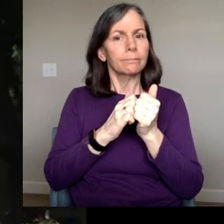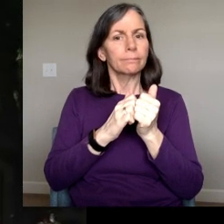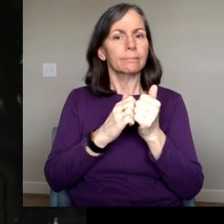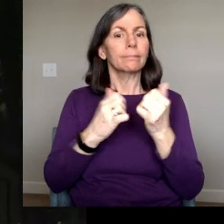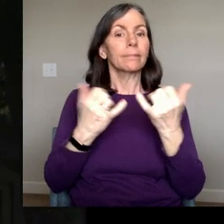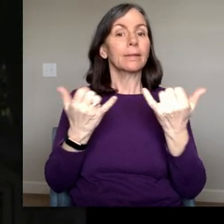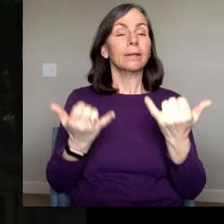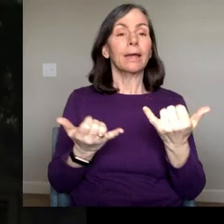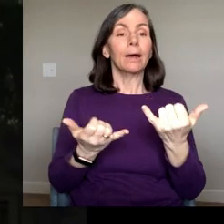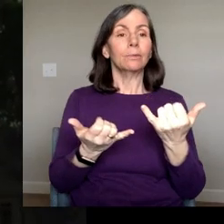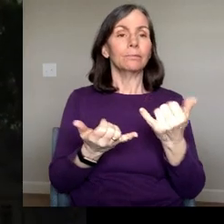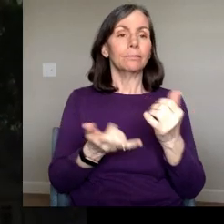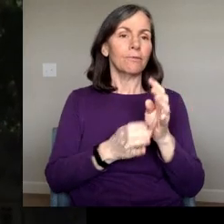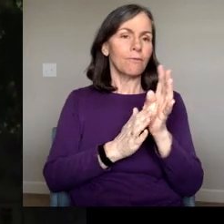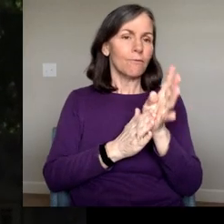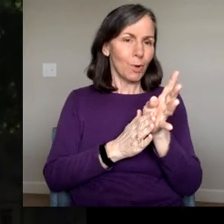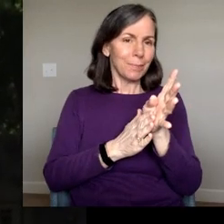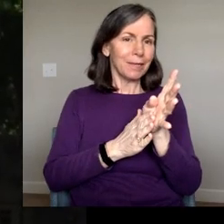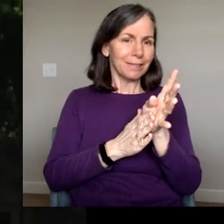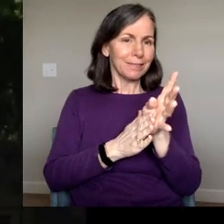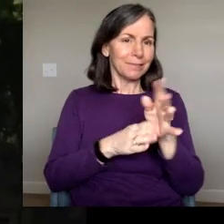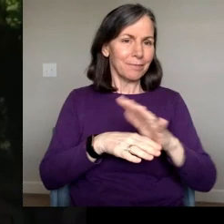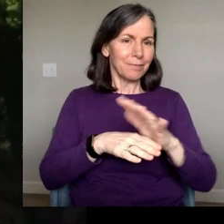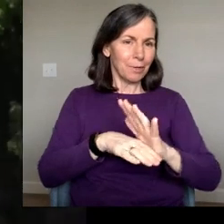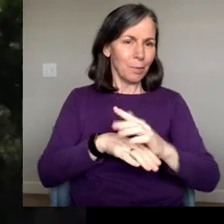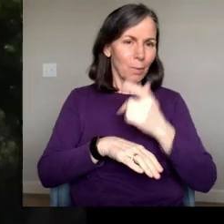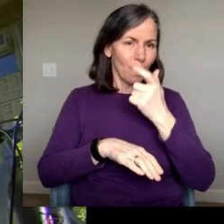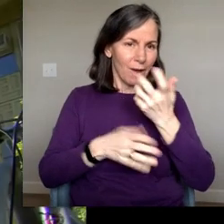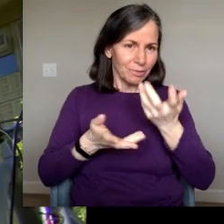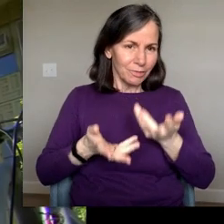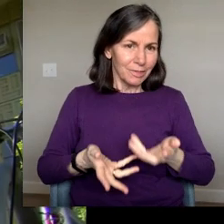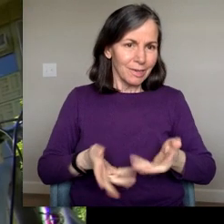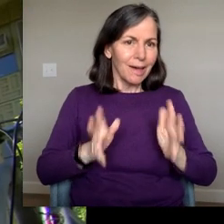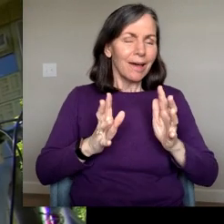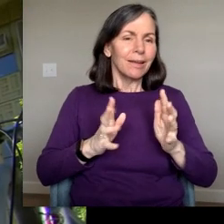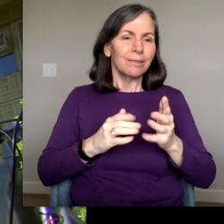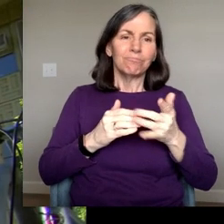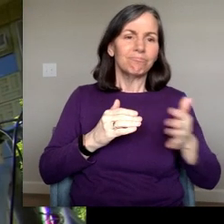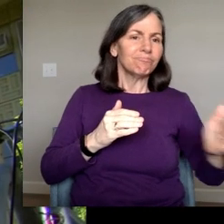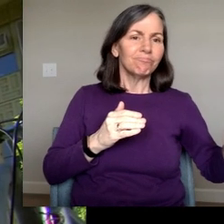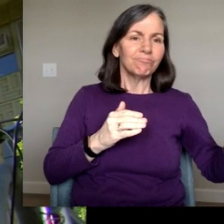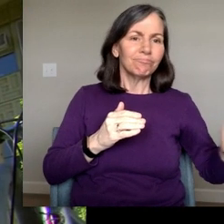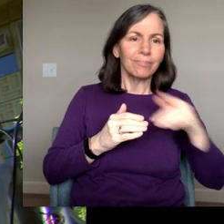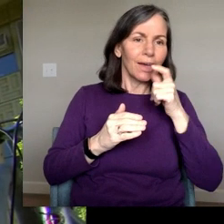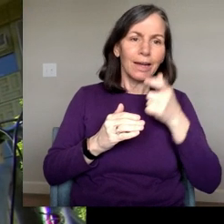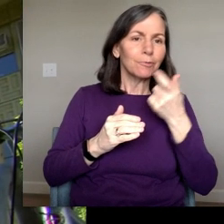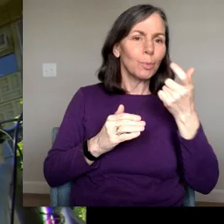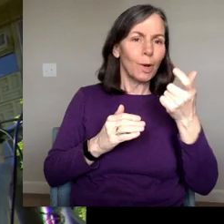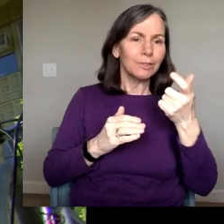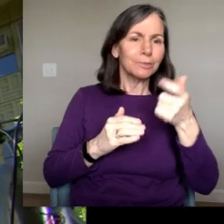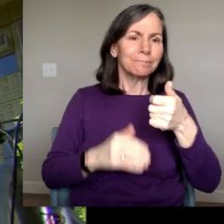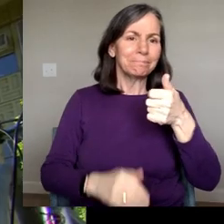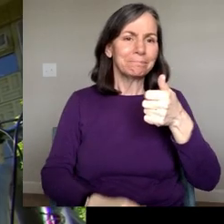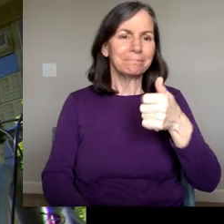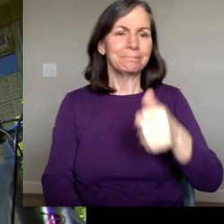For Stanford molecular geneticist David Kingsley, the transformation